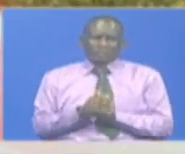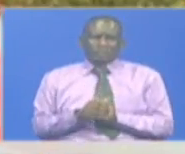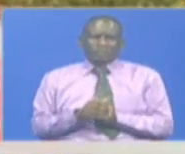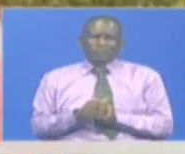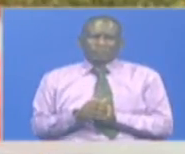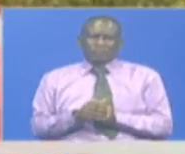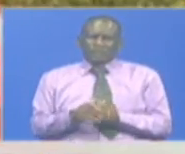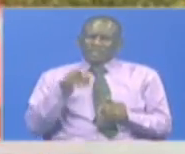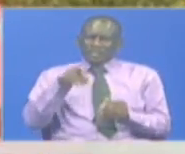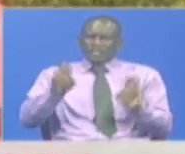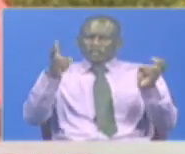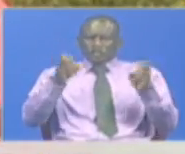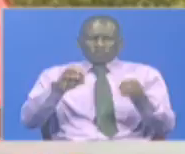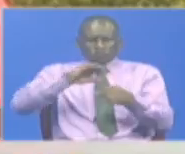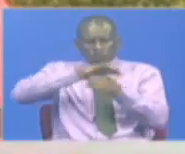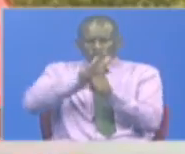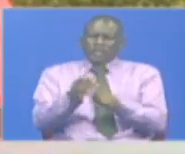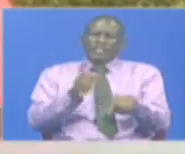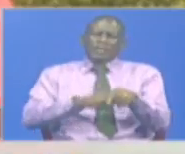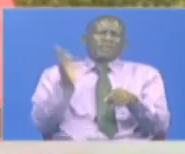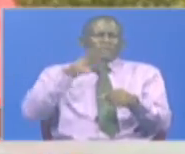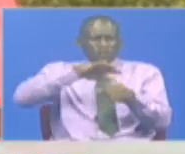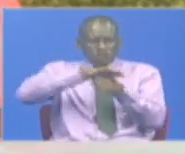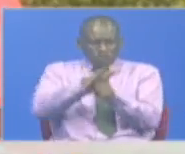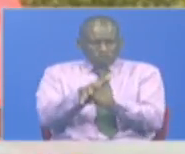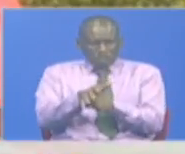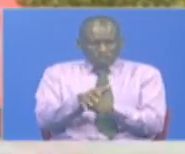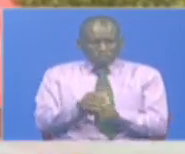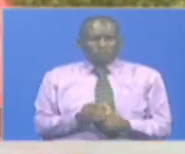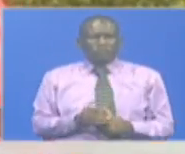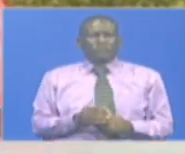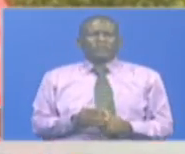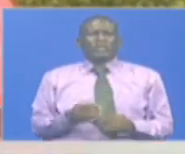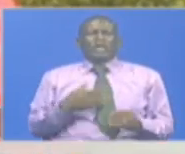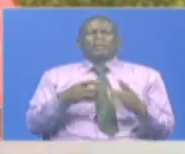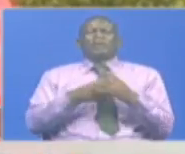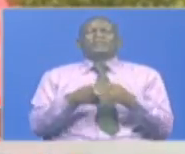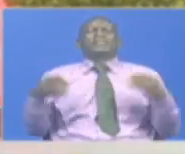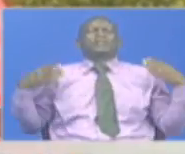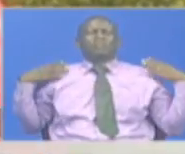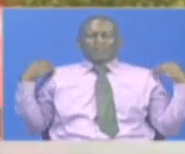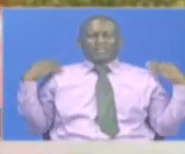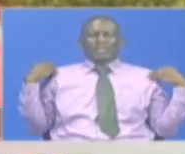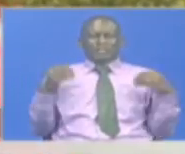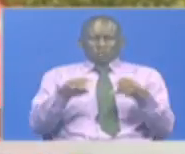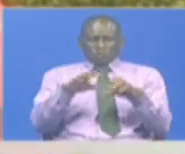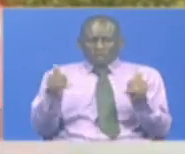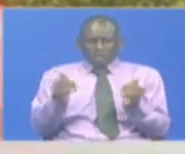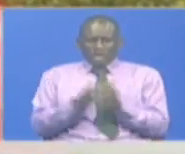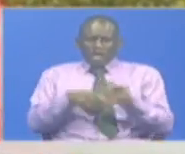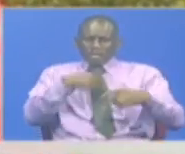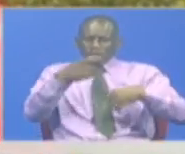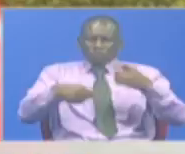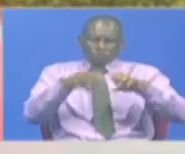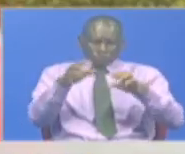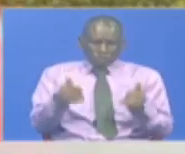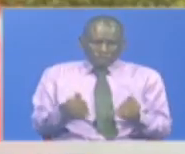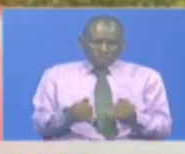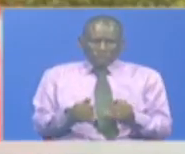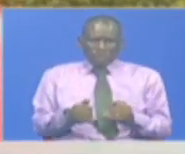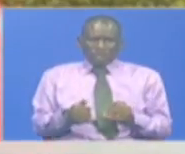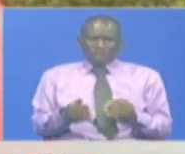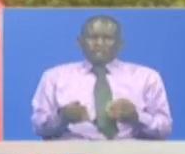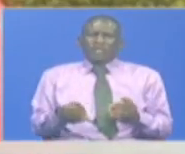hii maneno ya corona ikiisha immediately nitaanza mazoezi yangu na nitaendelea vizuri. Ovuta tutakutana